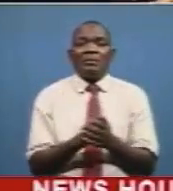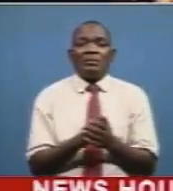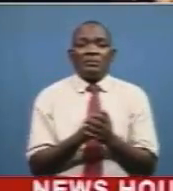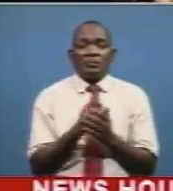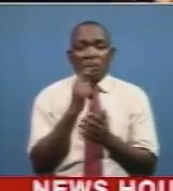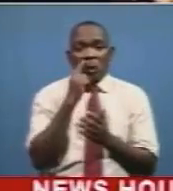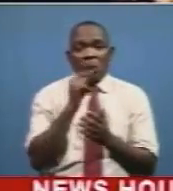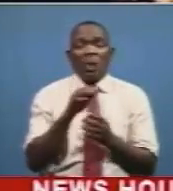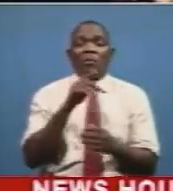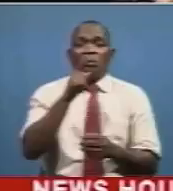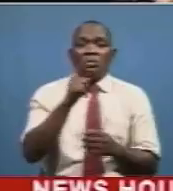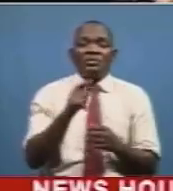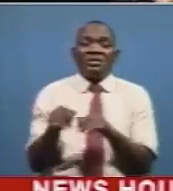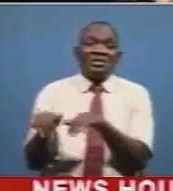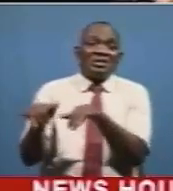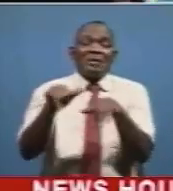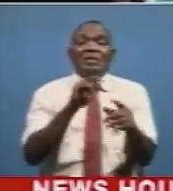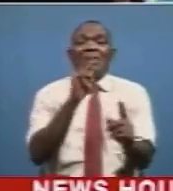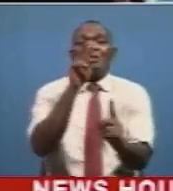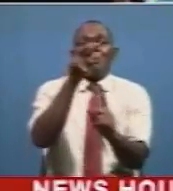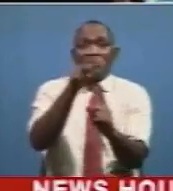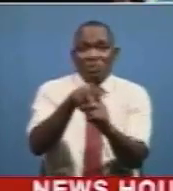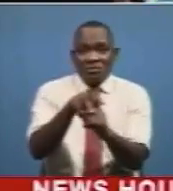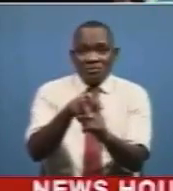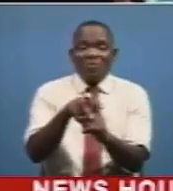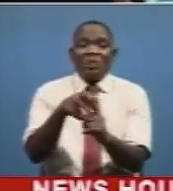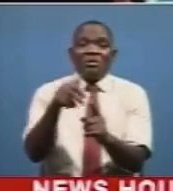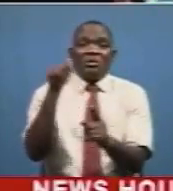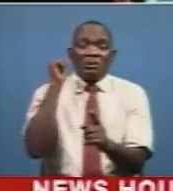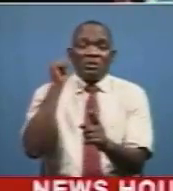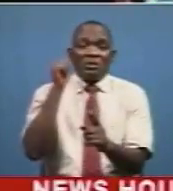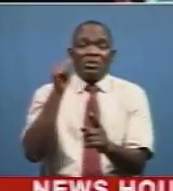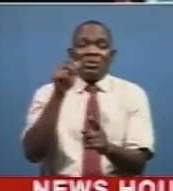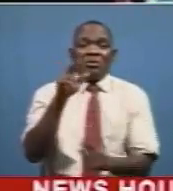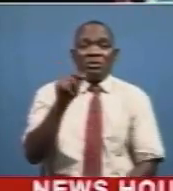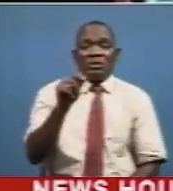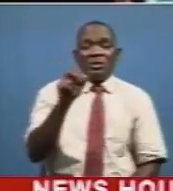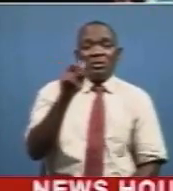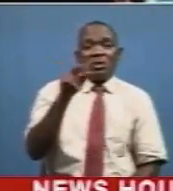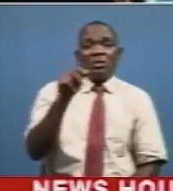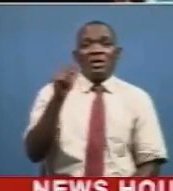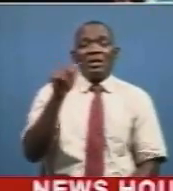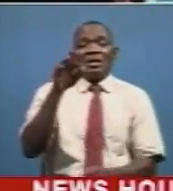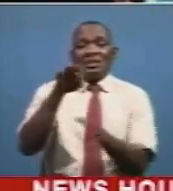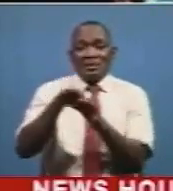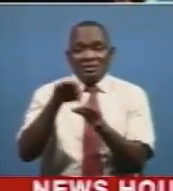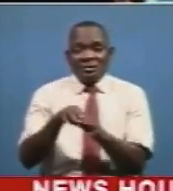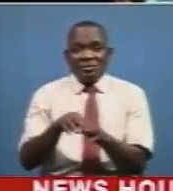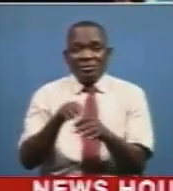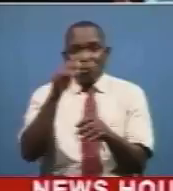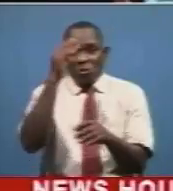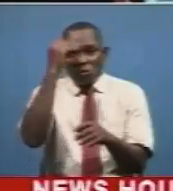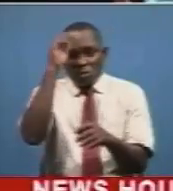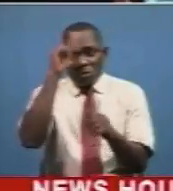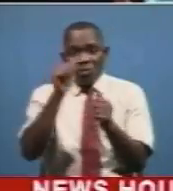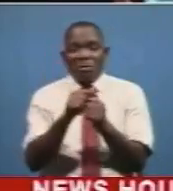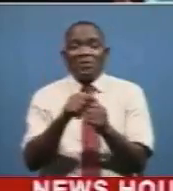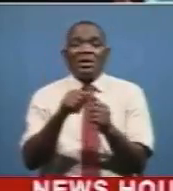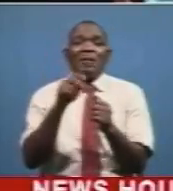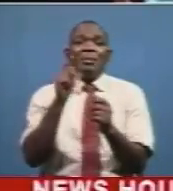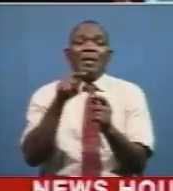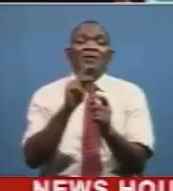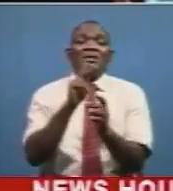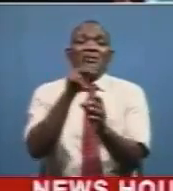that although a similar application was refused in the 2012-2013 election petition, it was because the petitioner